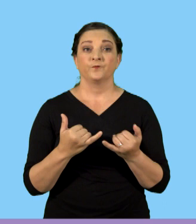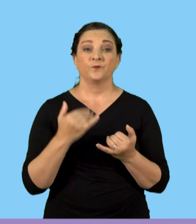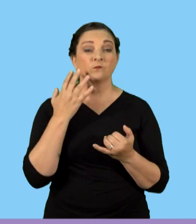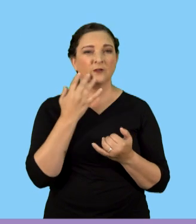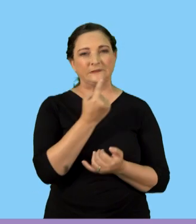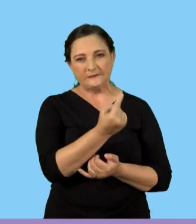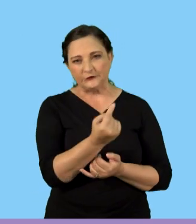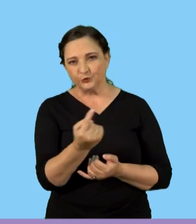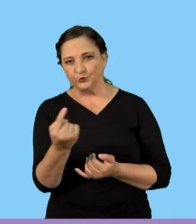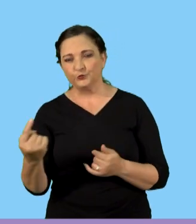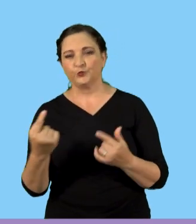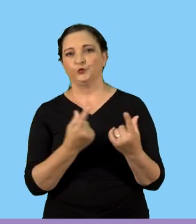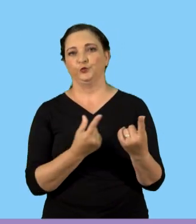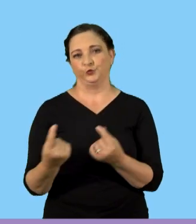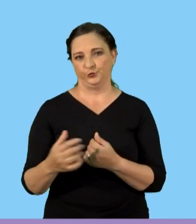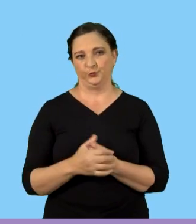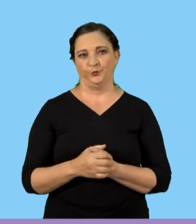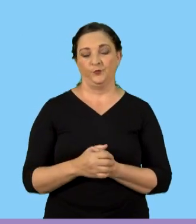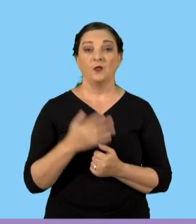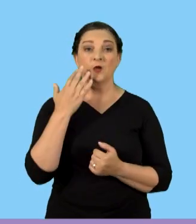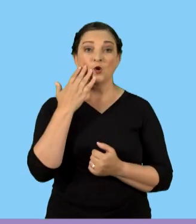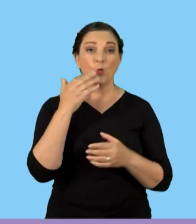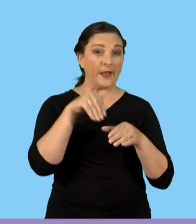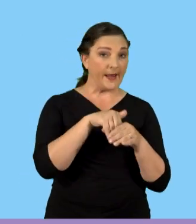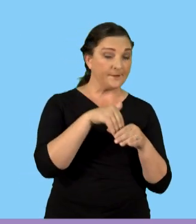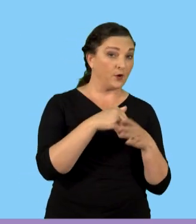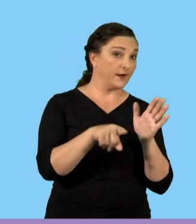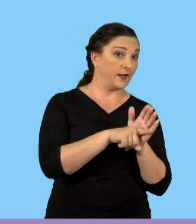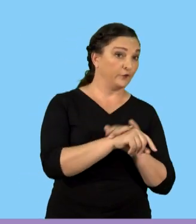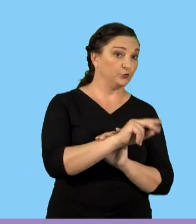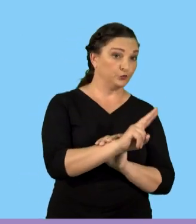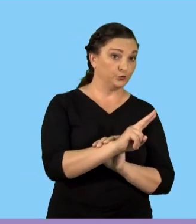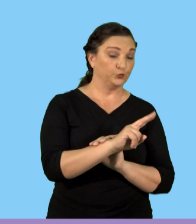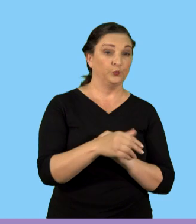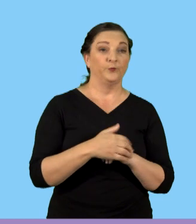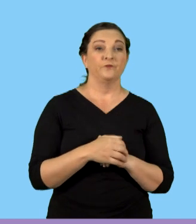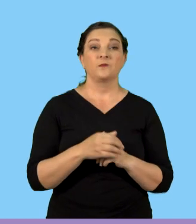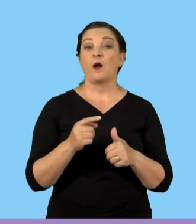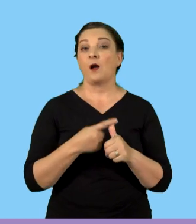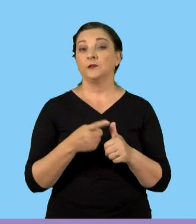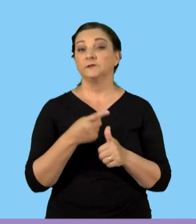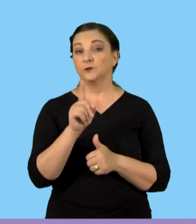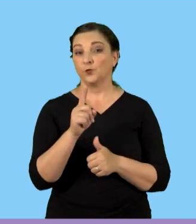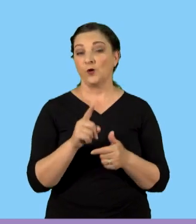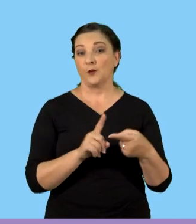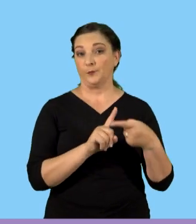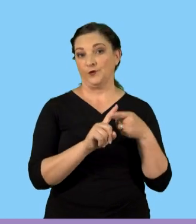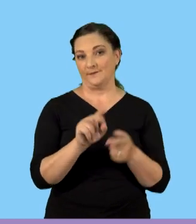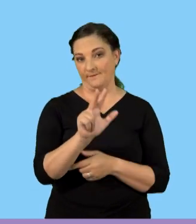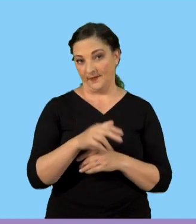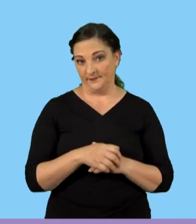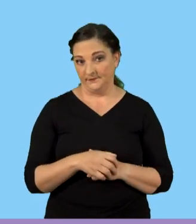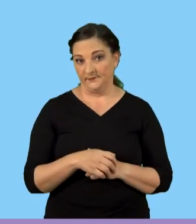and when we fill out our table there, we can see that when our input value is negative 2, our output value is going to be a positive